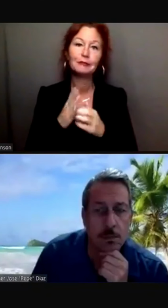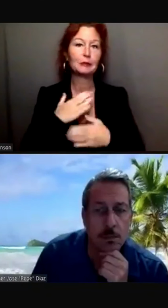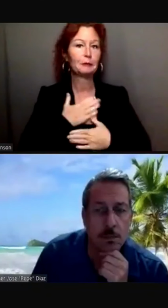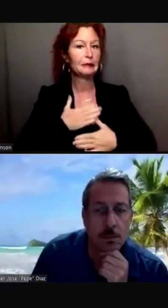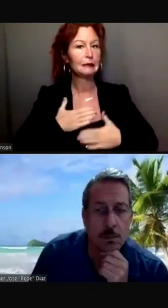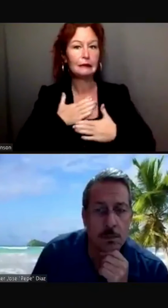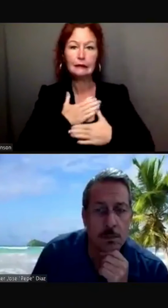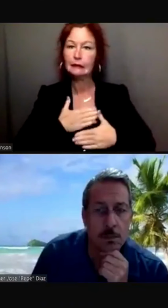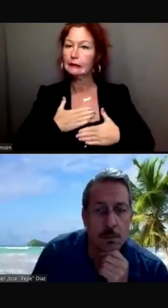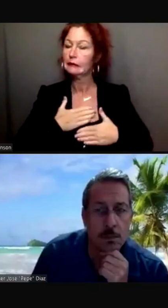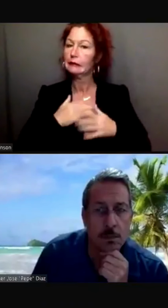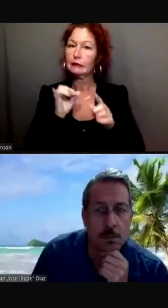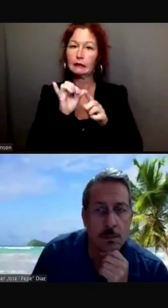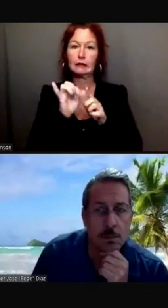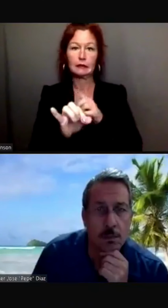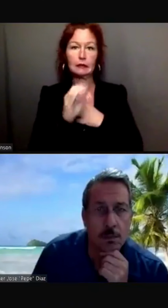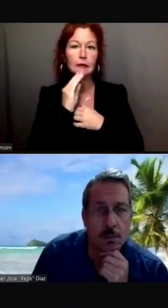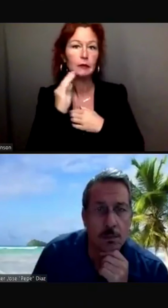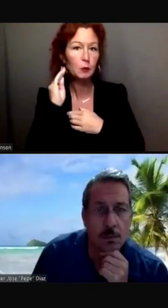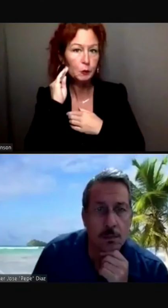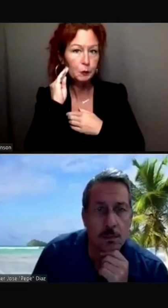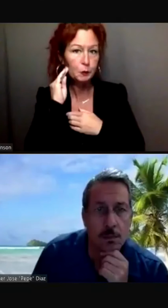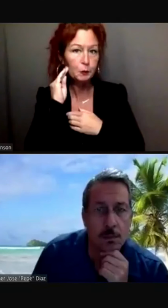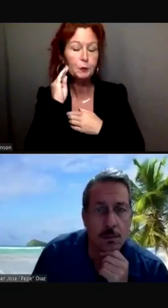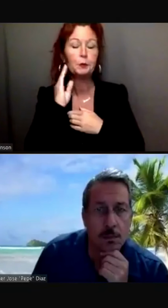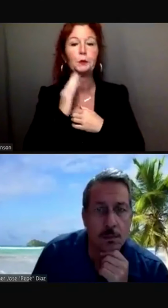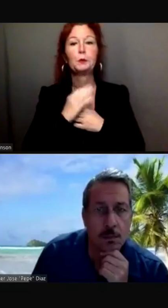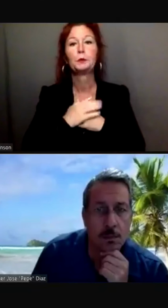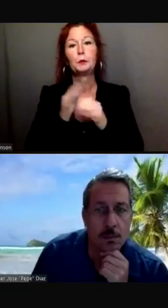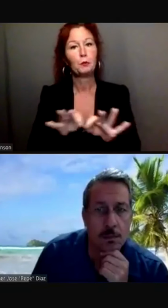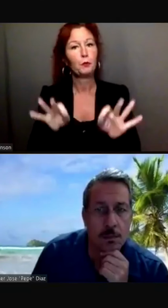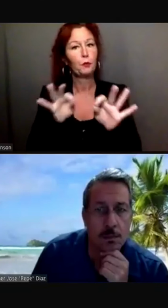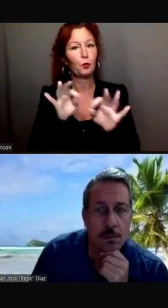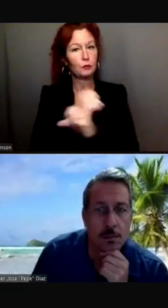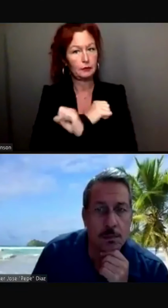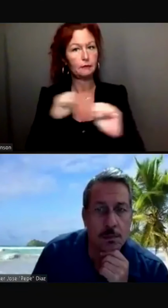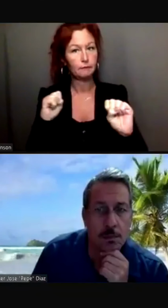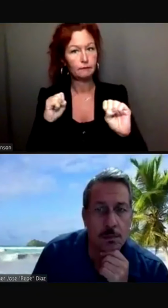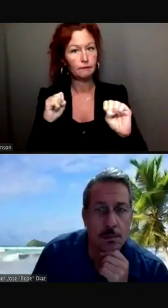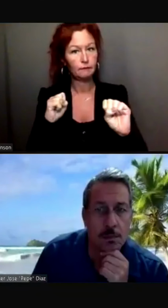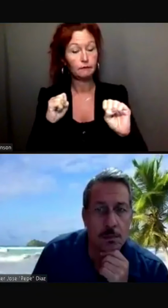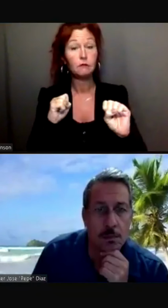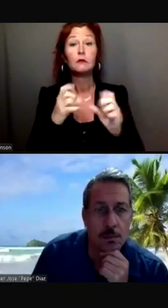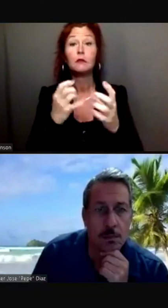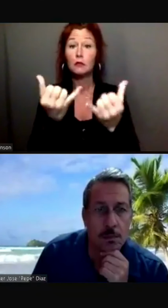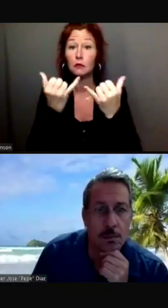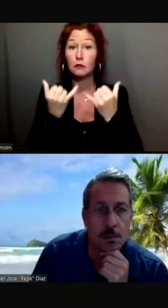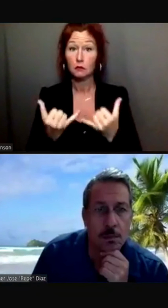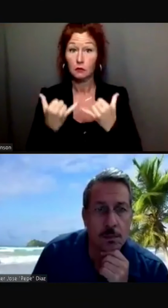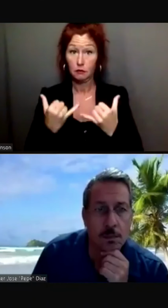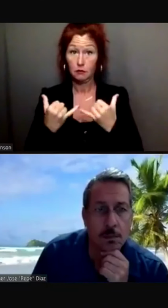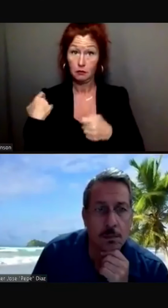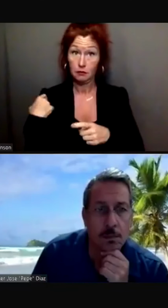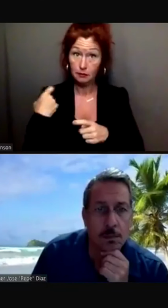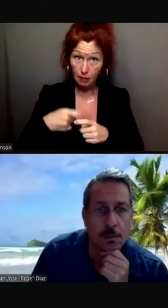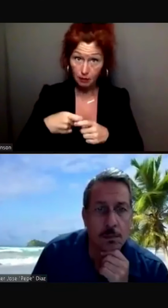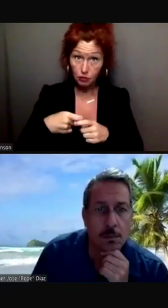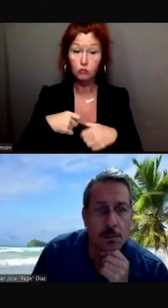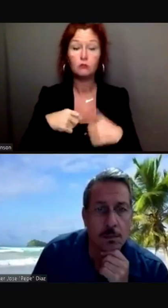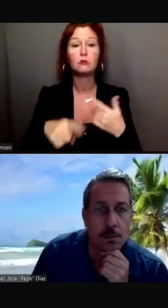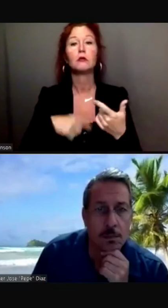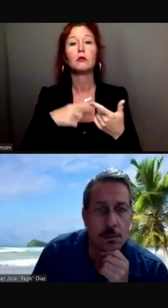home. Now I will say a few words for our Spanish audience, followed by our Creole translator. Then Director Rollison and I will take any